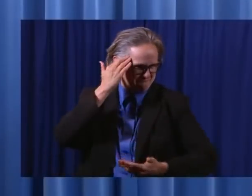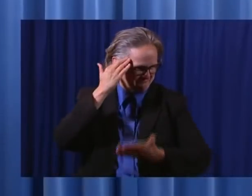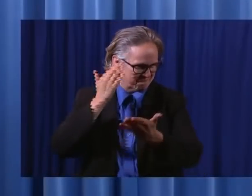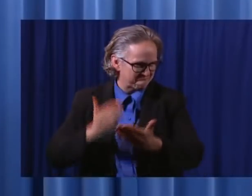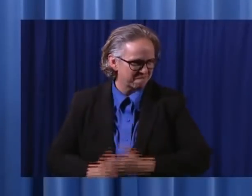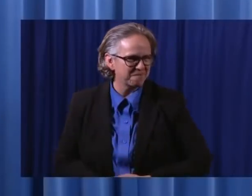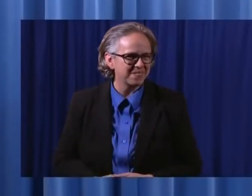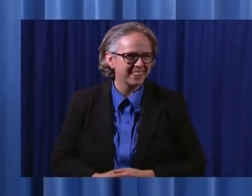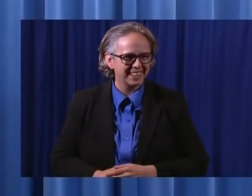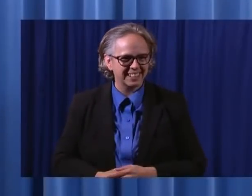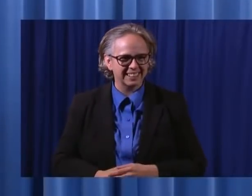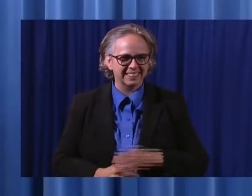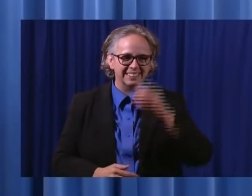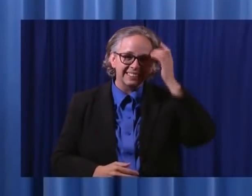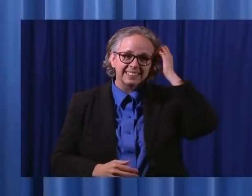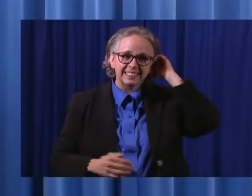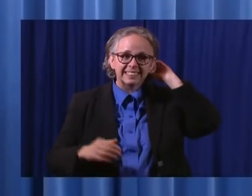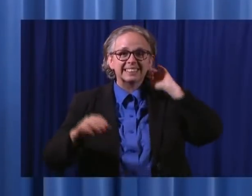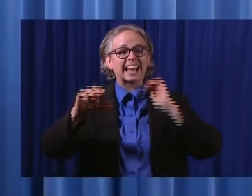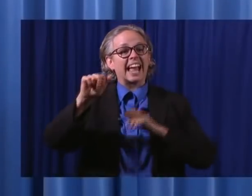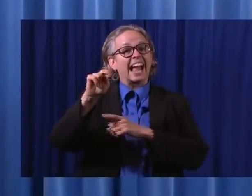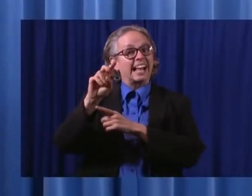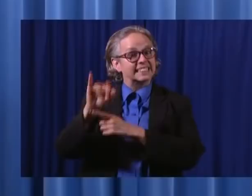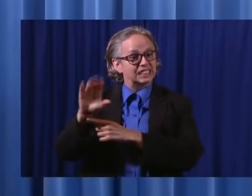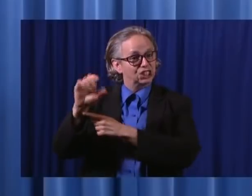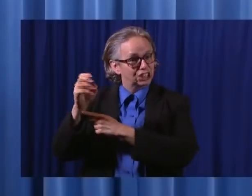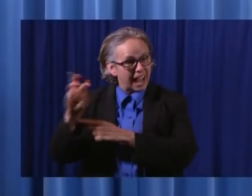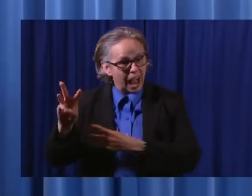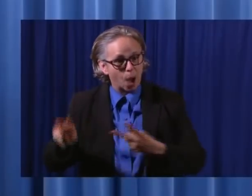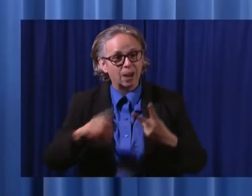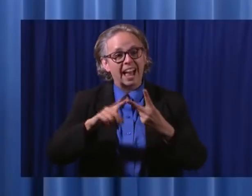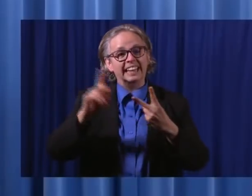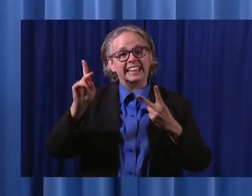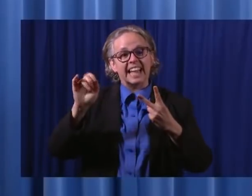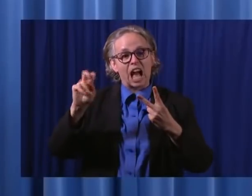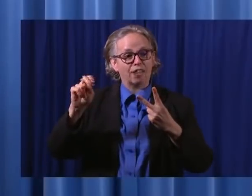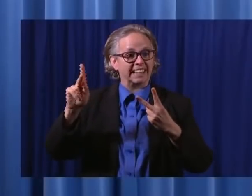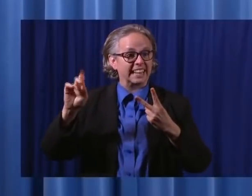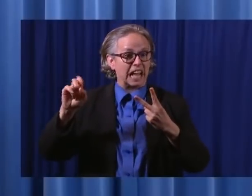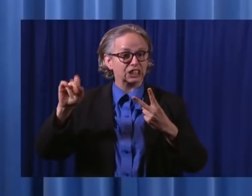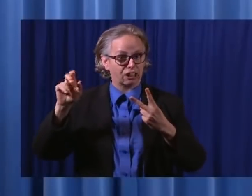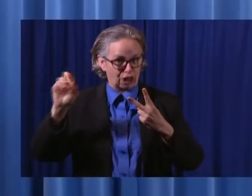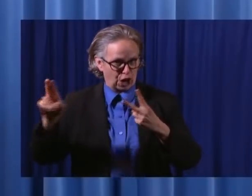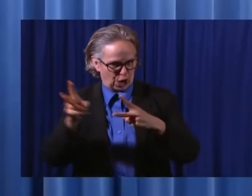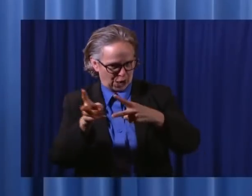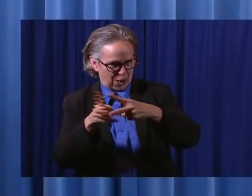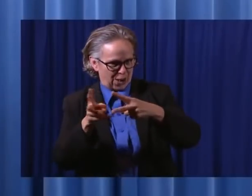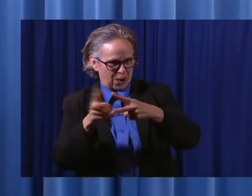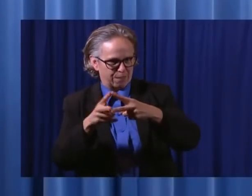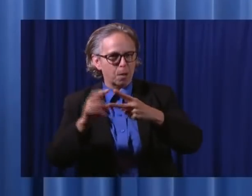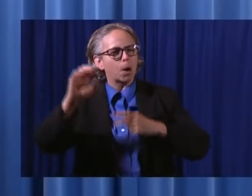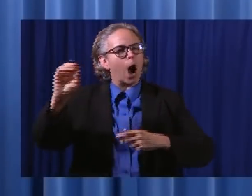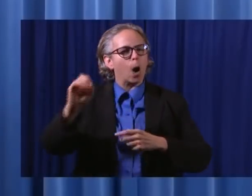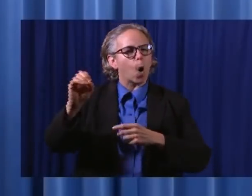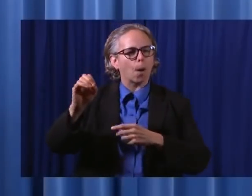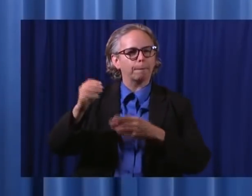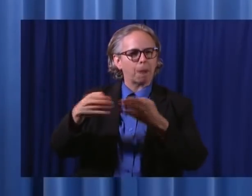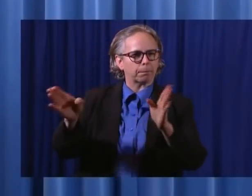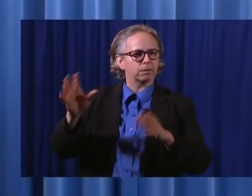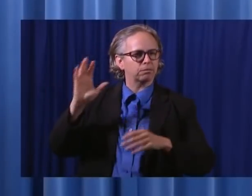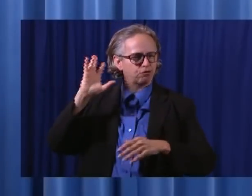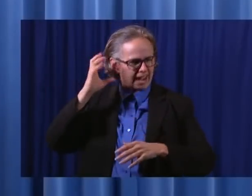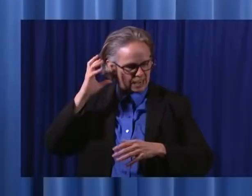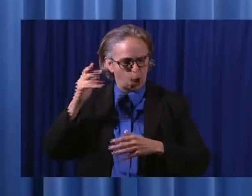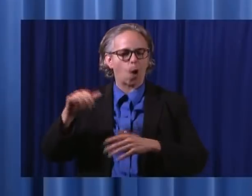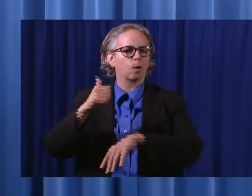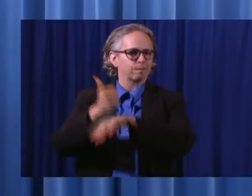Andy Chow, Karen Kassler from Ohio Public Radio are graduates, so congratulations. Megan Wyckoff, who